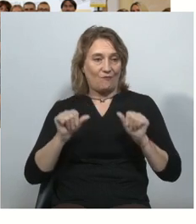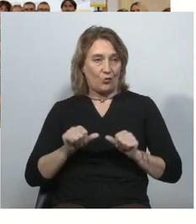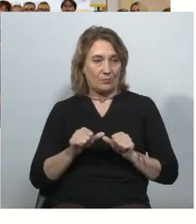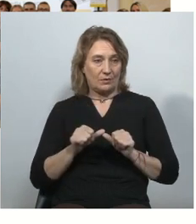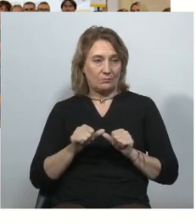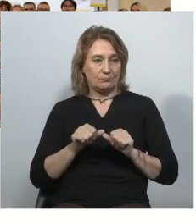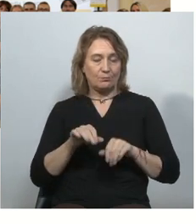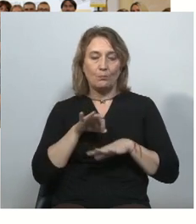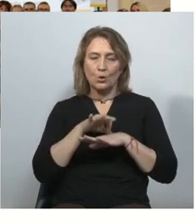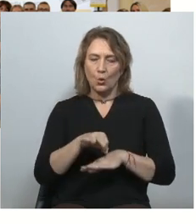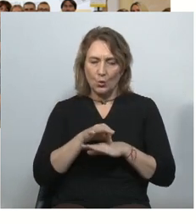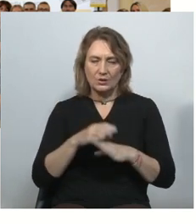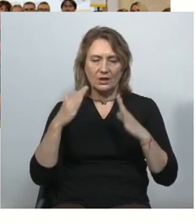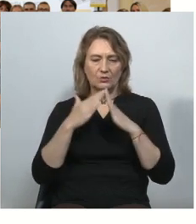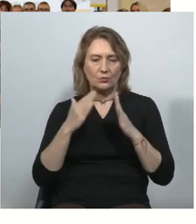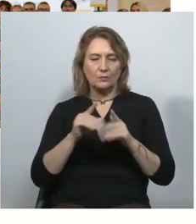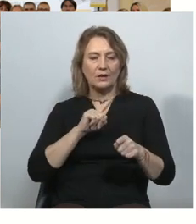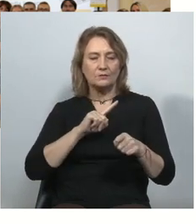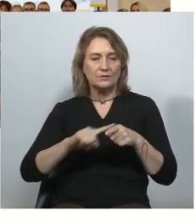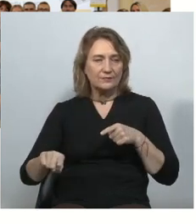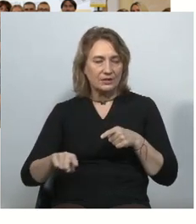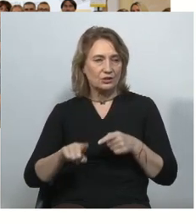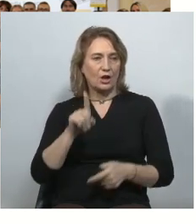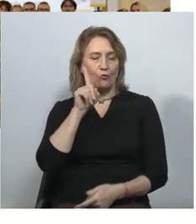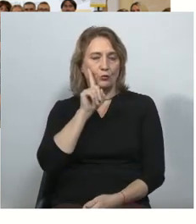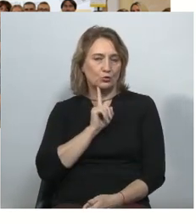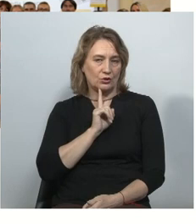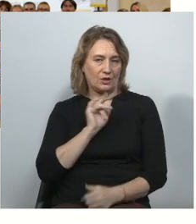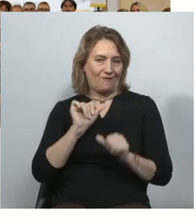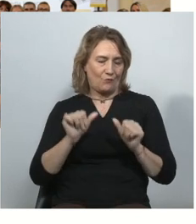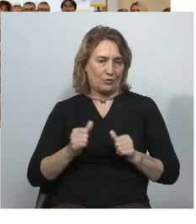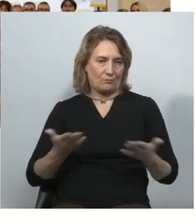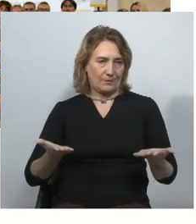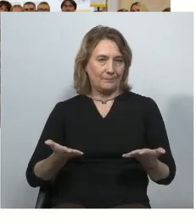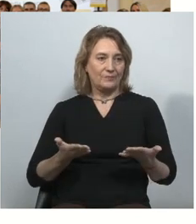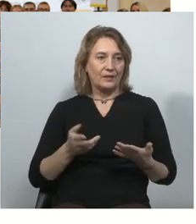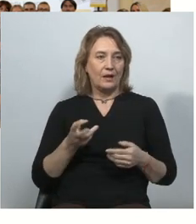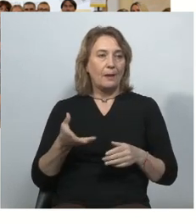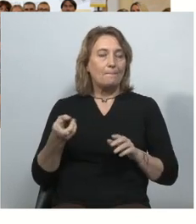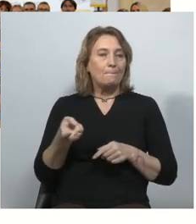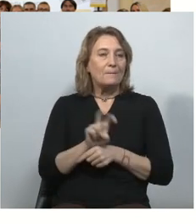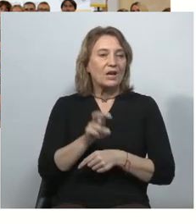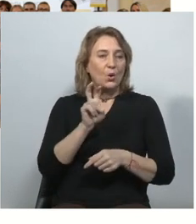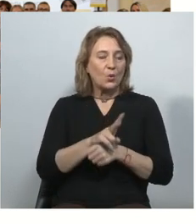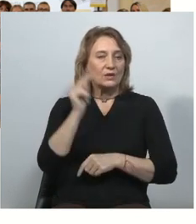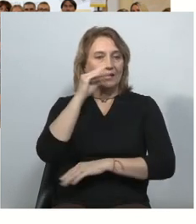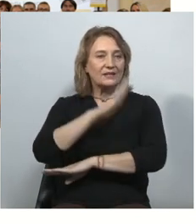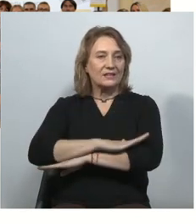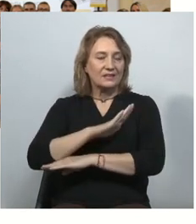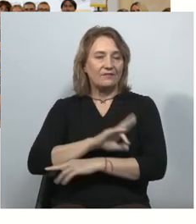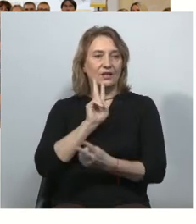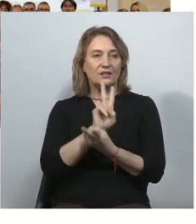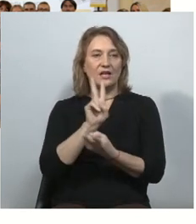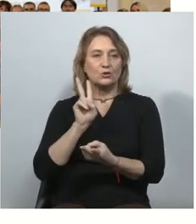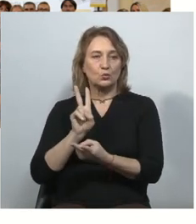to go through this blended education course, to read all the online